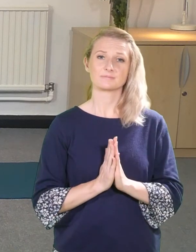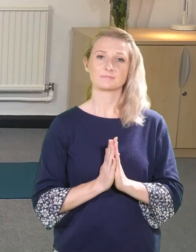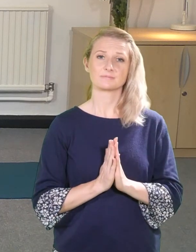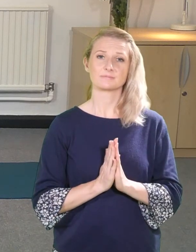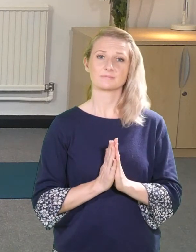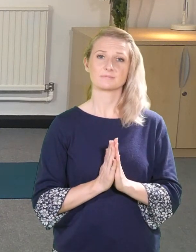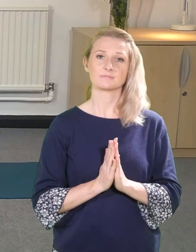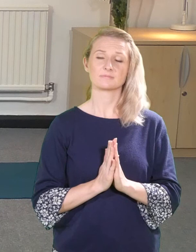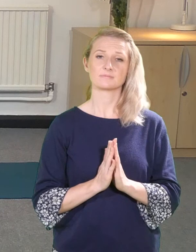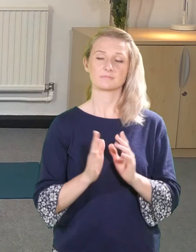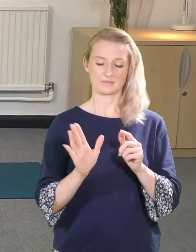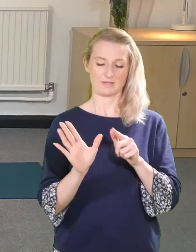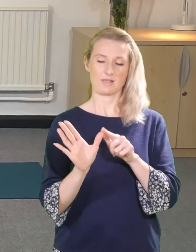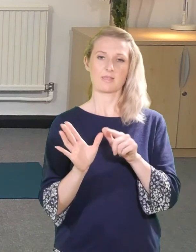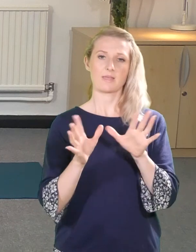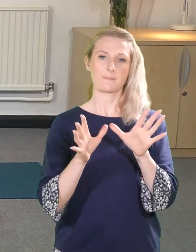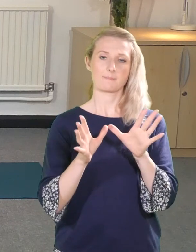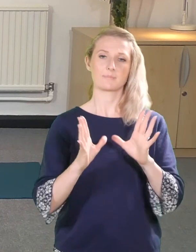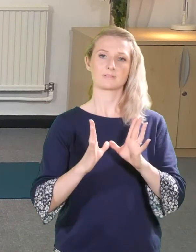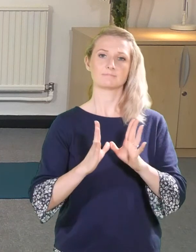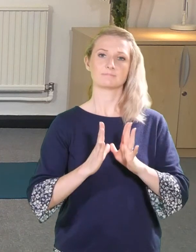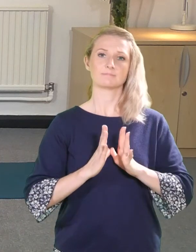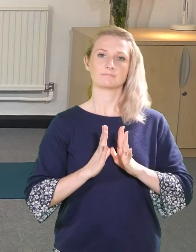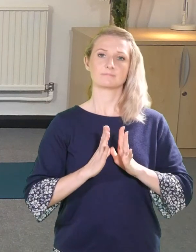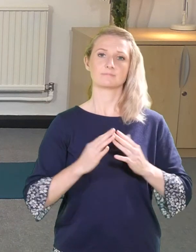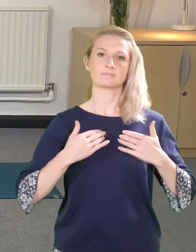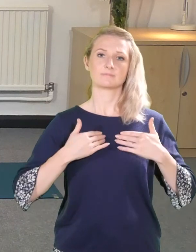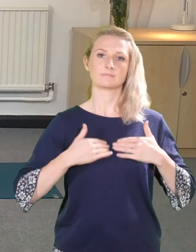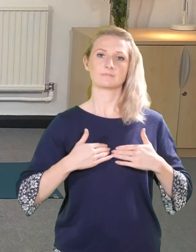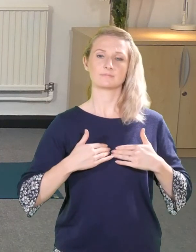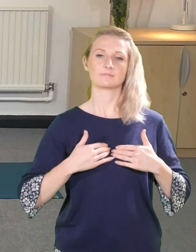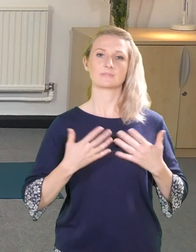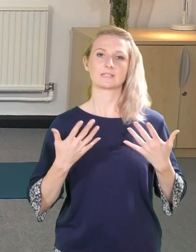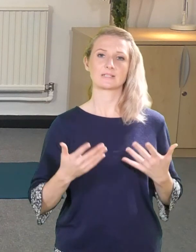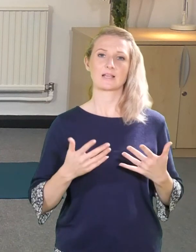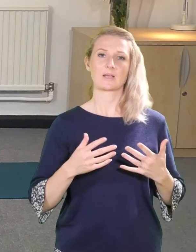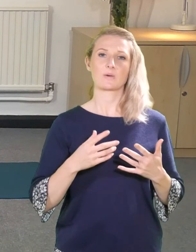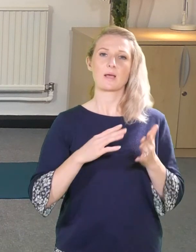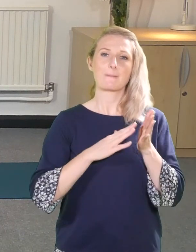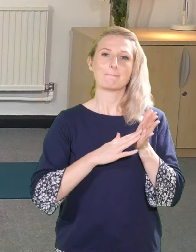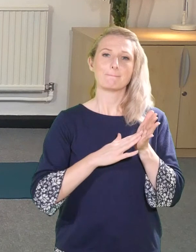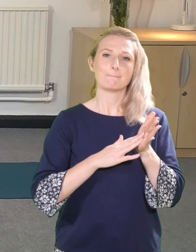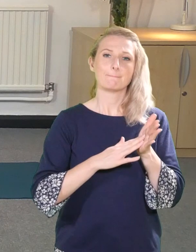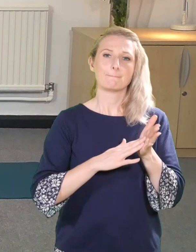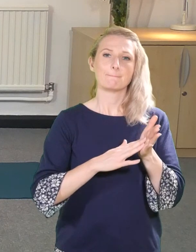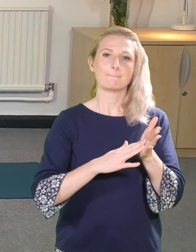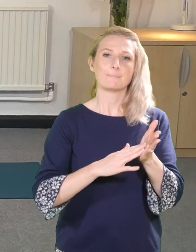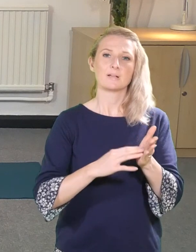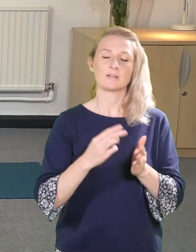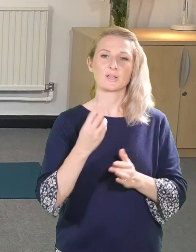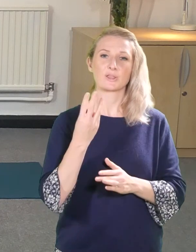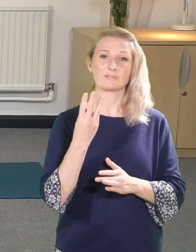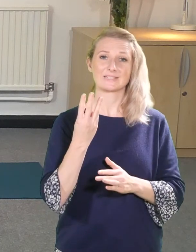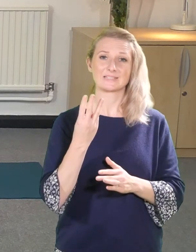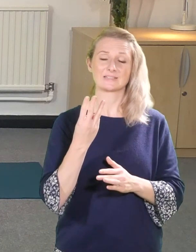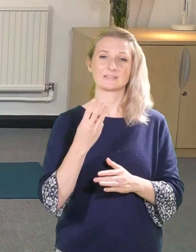with the centre of the chest. And we're just going to hum 3 times to close this session. And we're going to